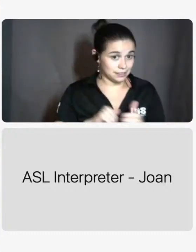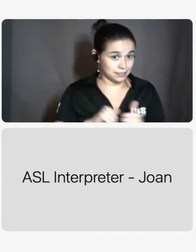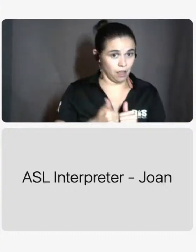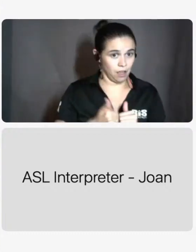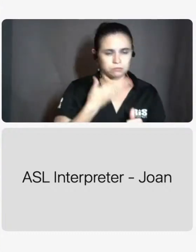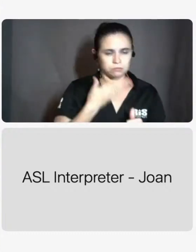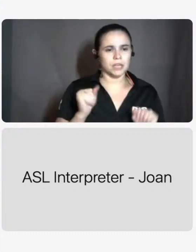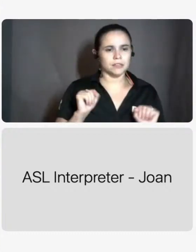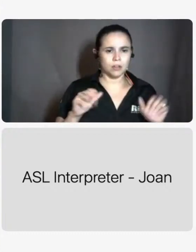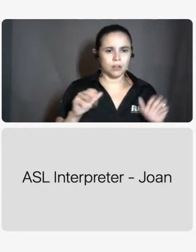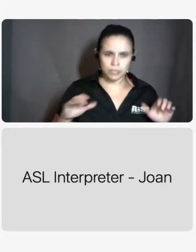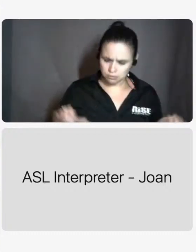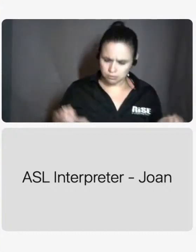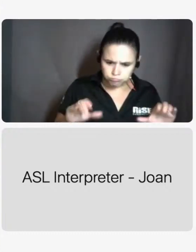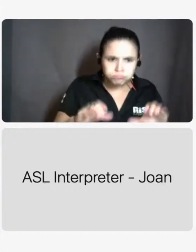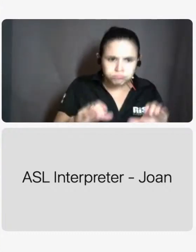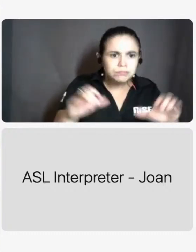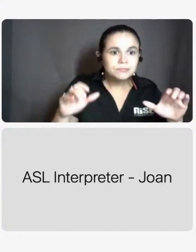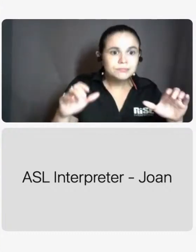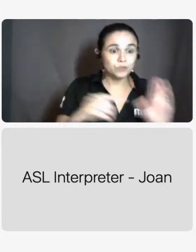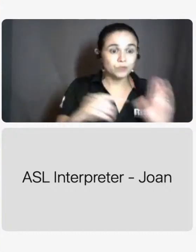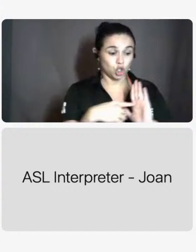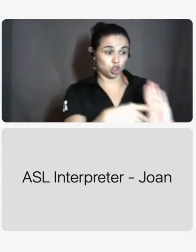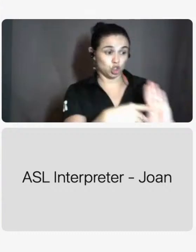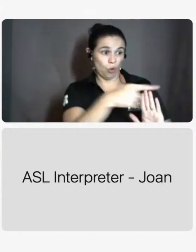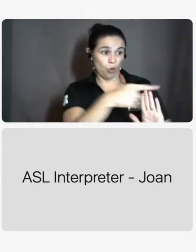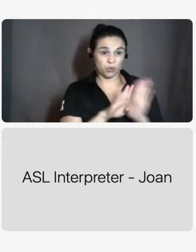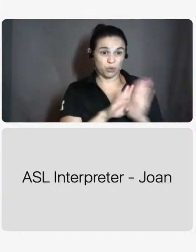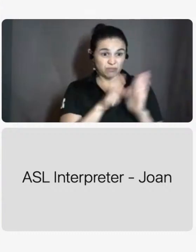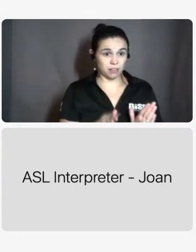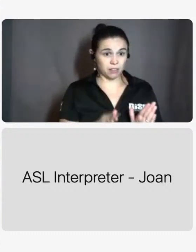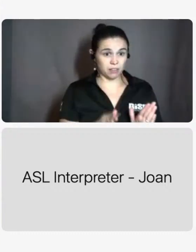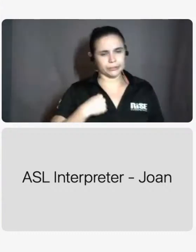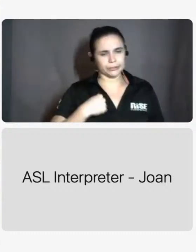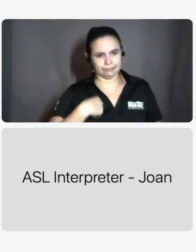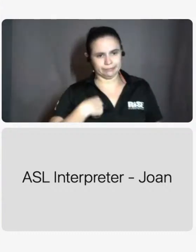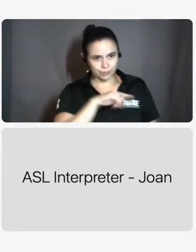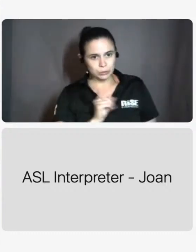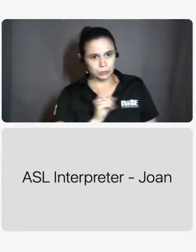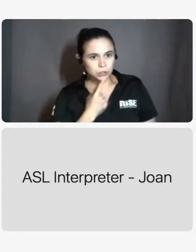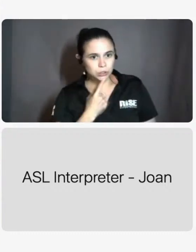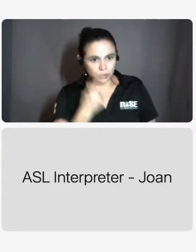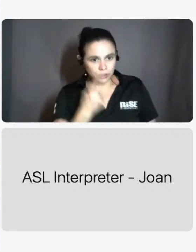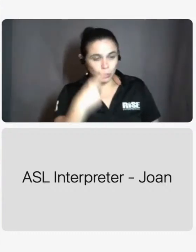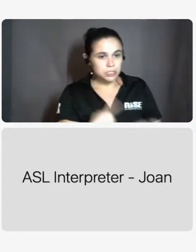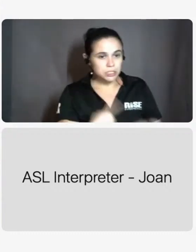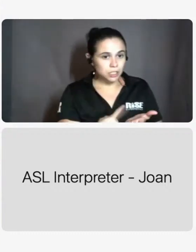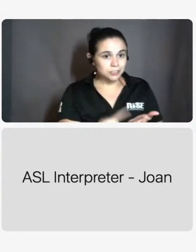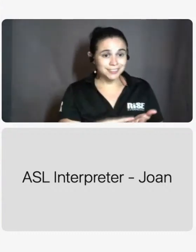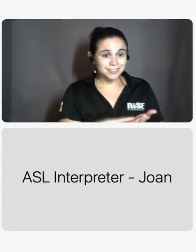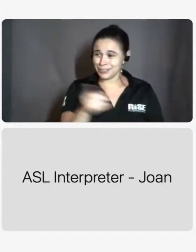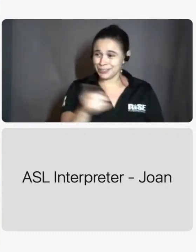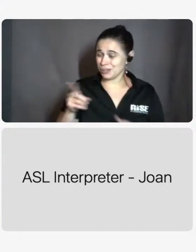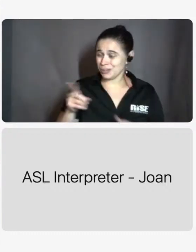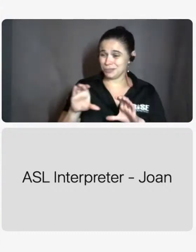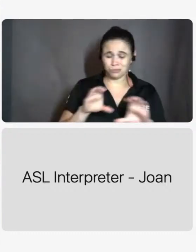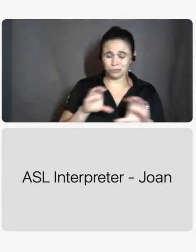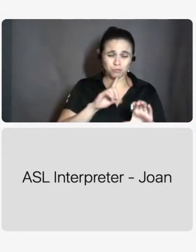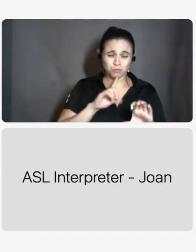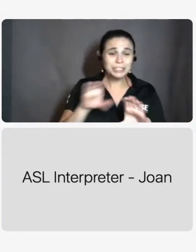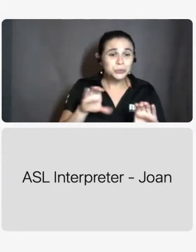you're serious about discussions. And everyone worked in good faith and came out with this agreement at the